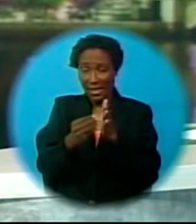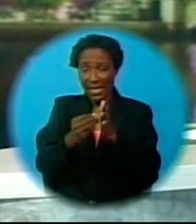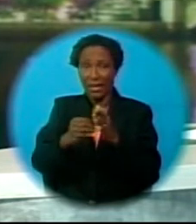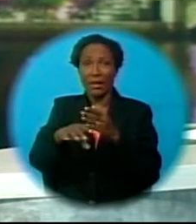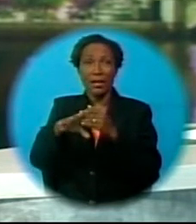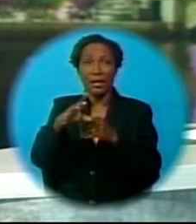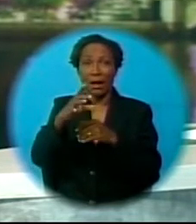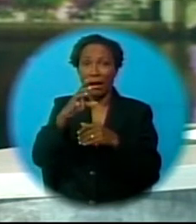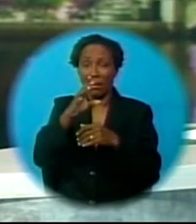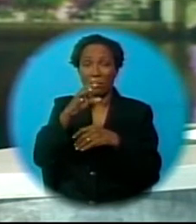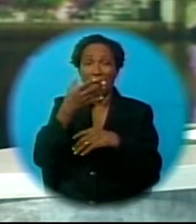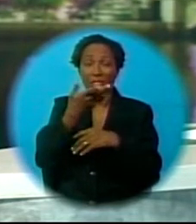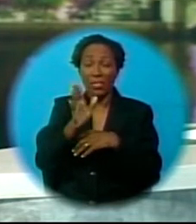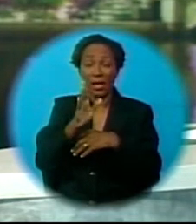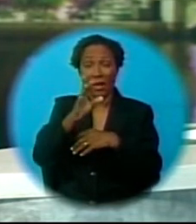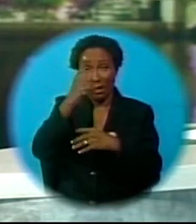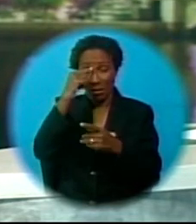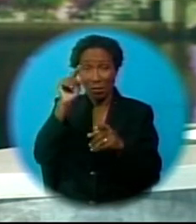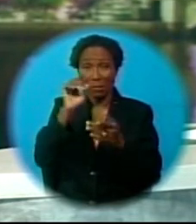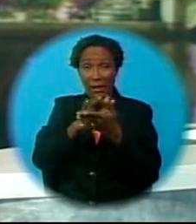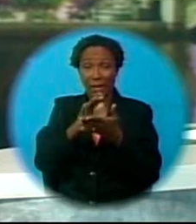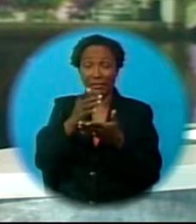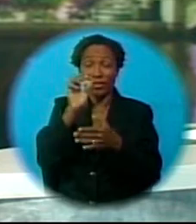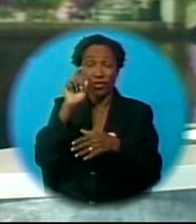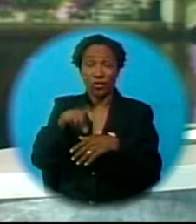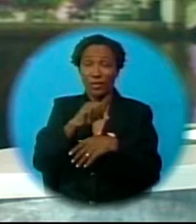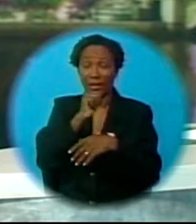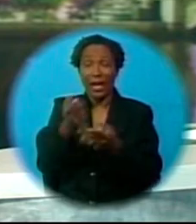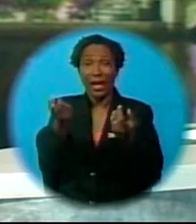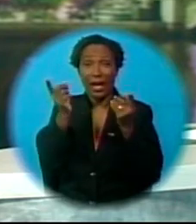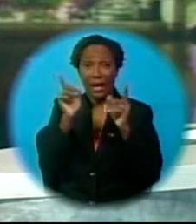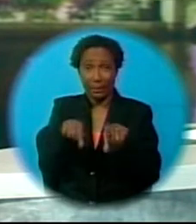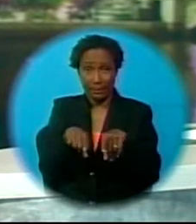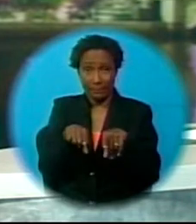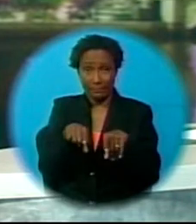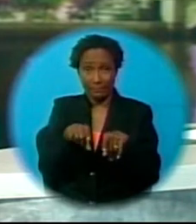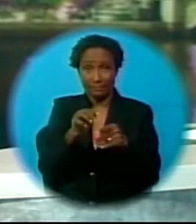General, says the move is inconsistent with international practice.